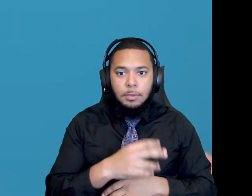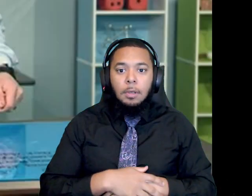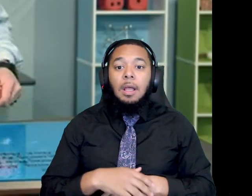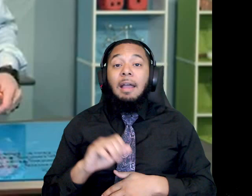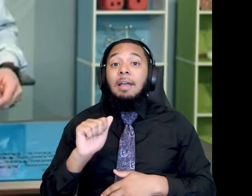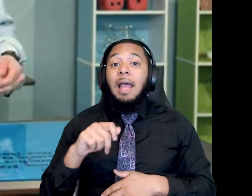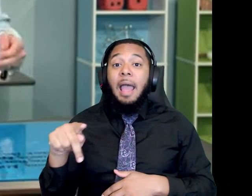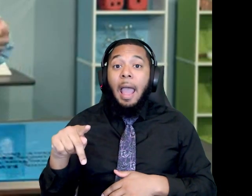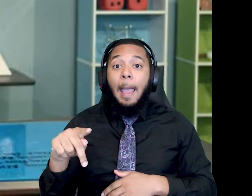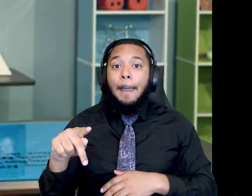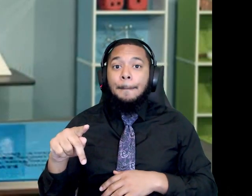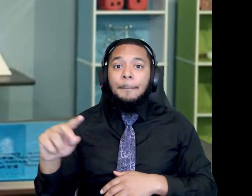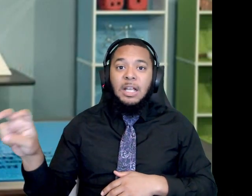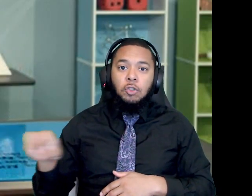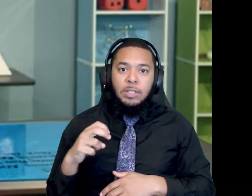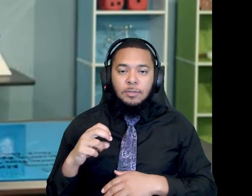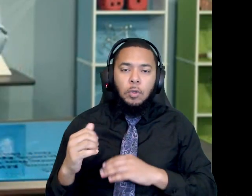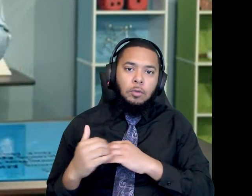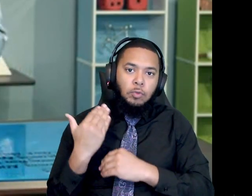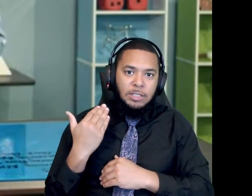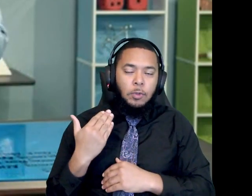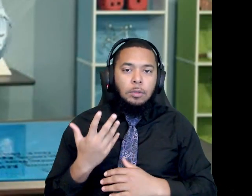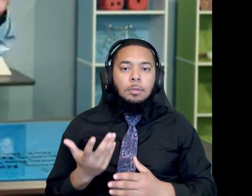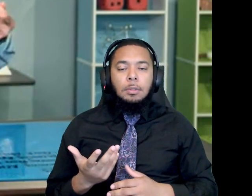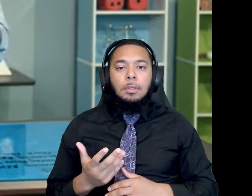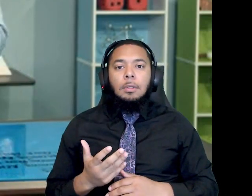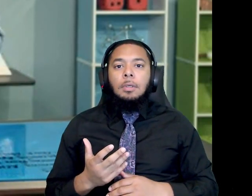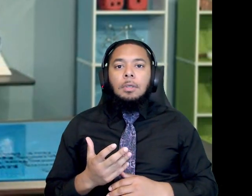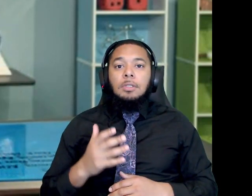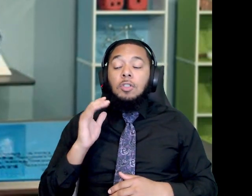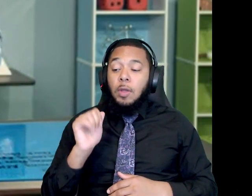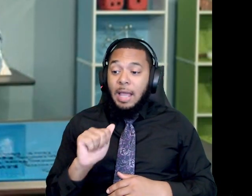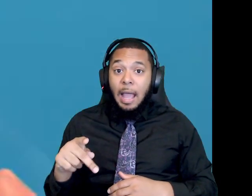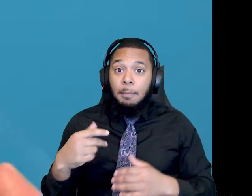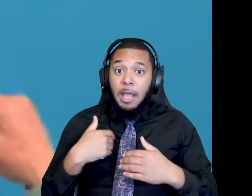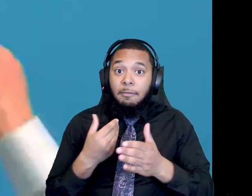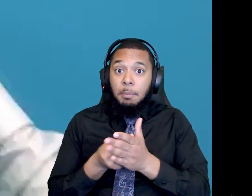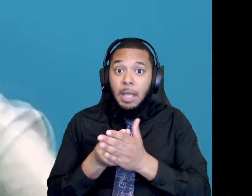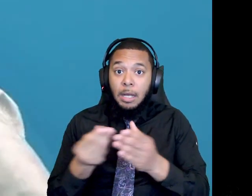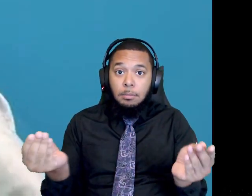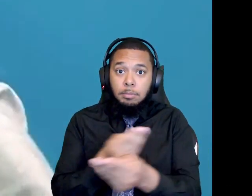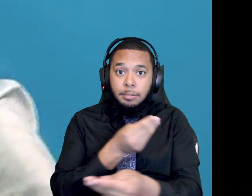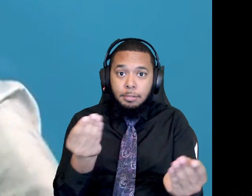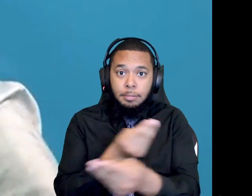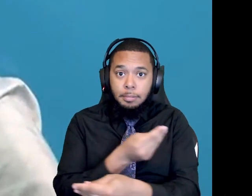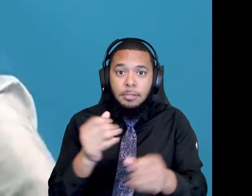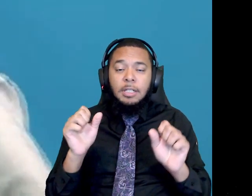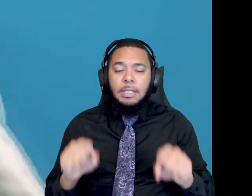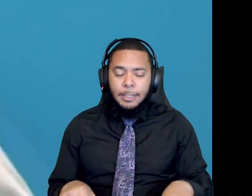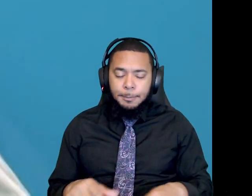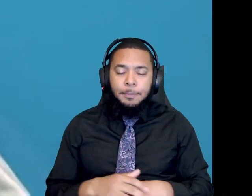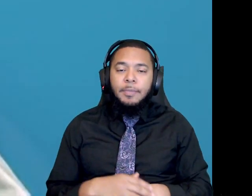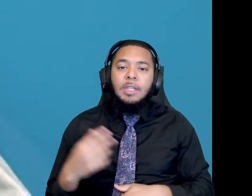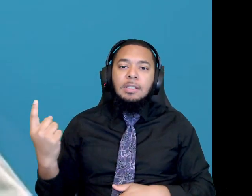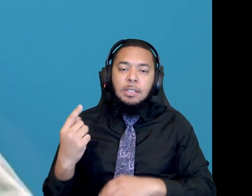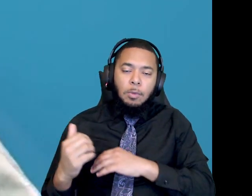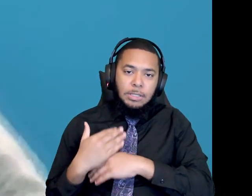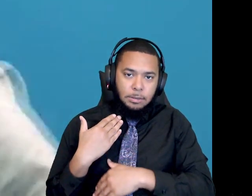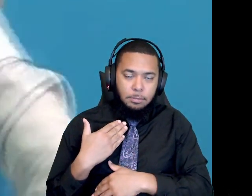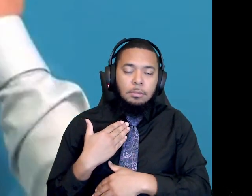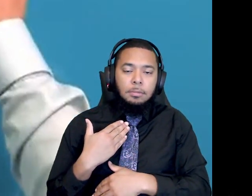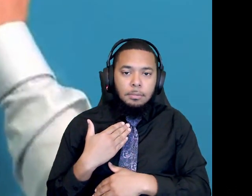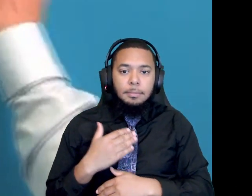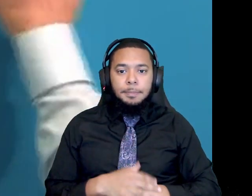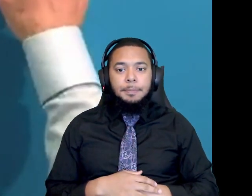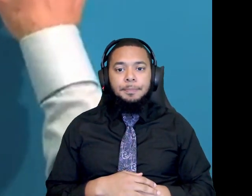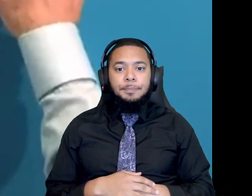transfer. So there are apps on your phone where you can send and receive money, and someone sent me money because it says